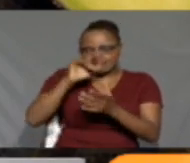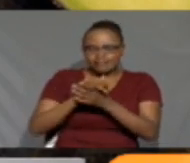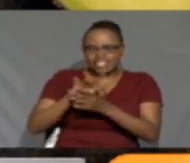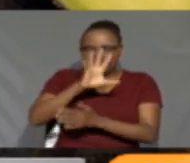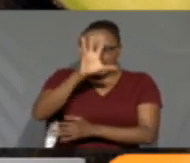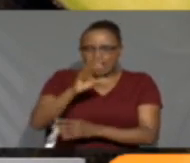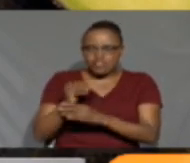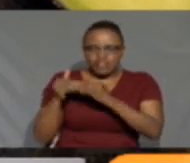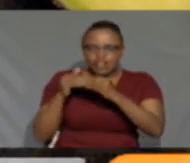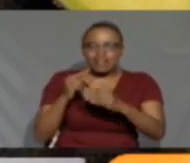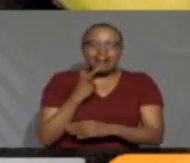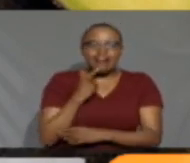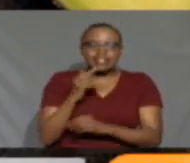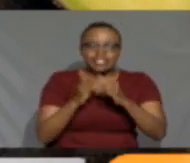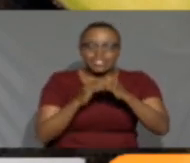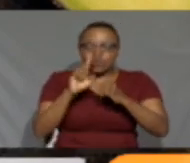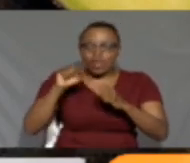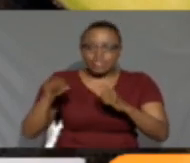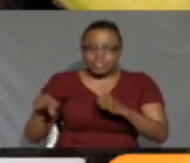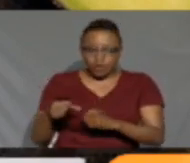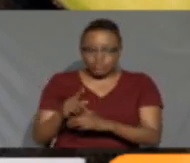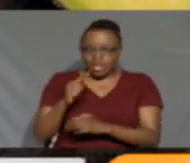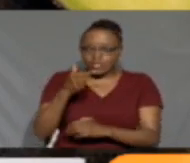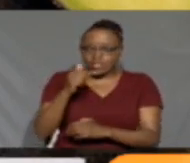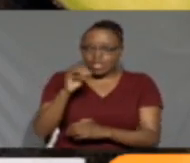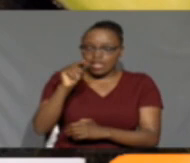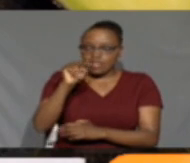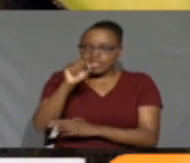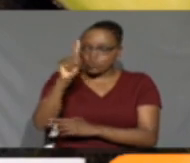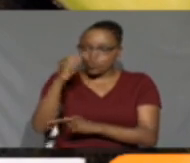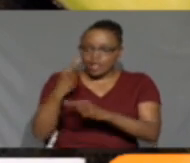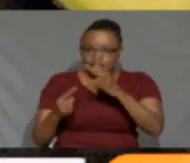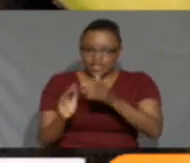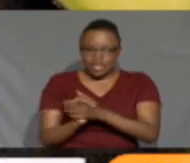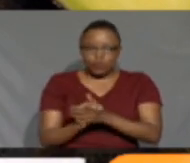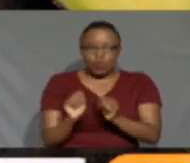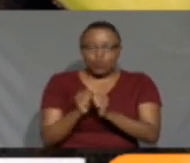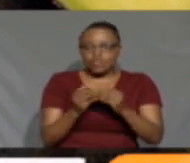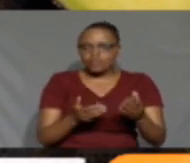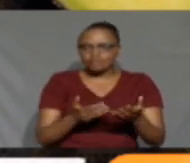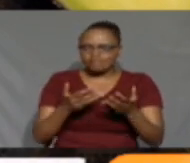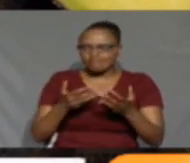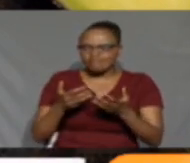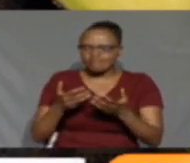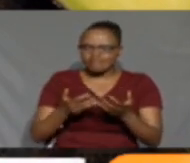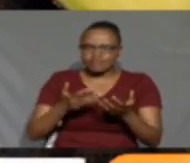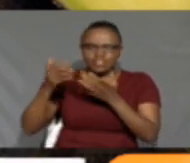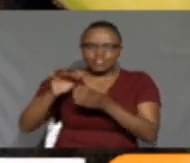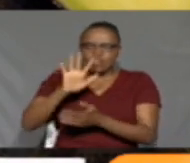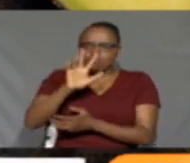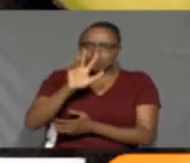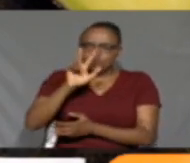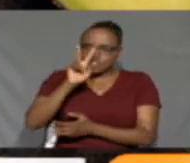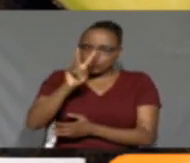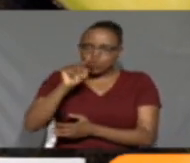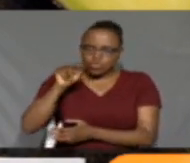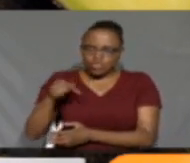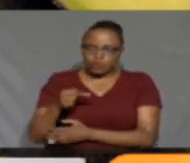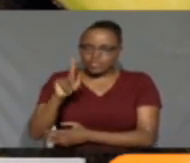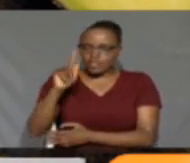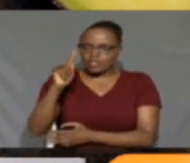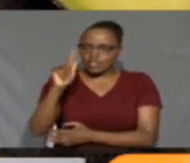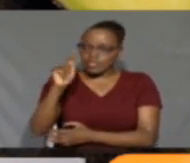Africa, producing 191,000 tons of the fruit per year, with exports estimated at 52,000